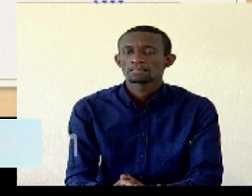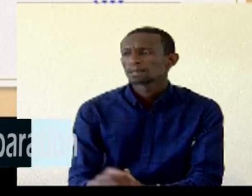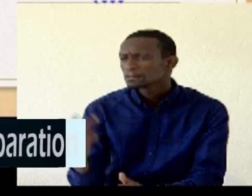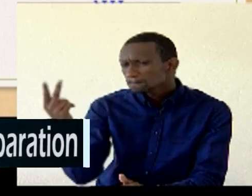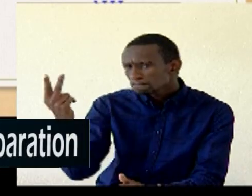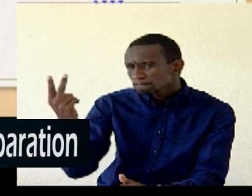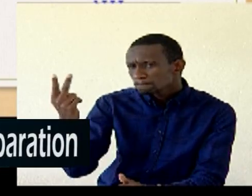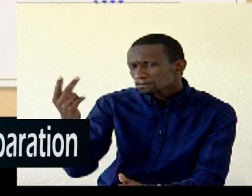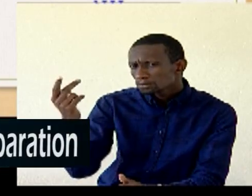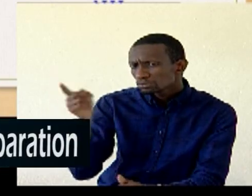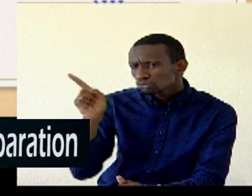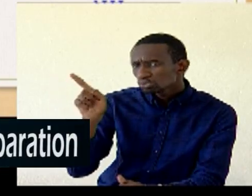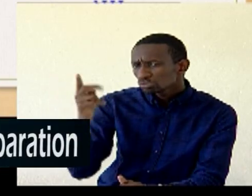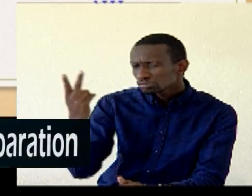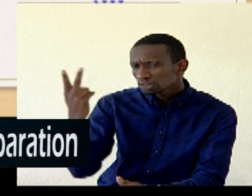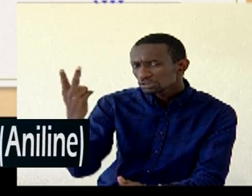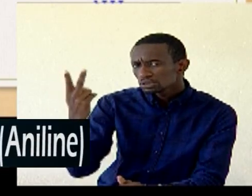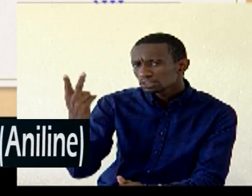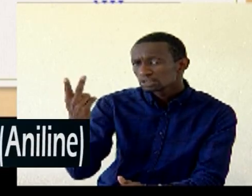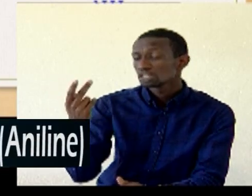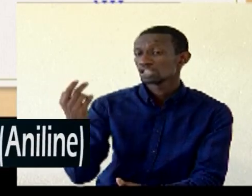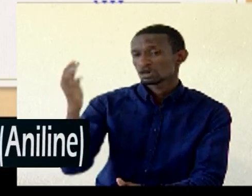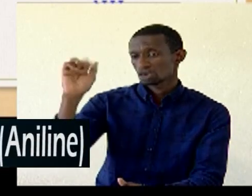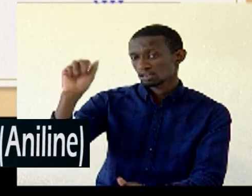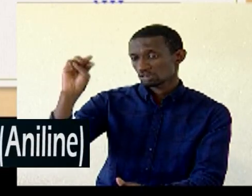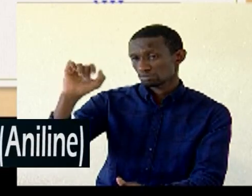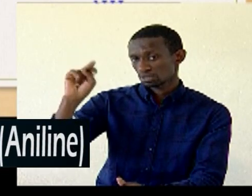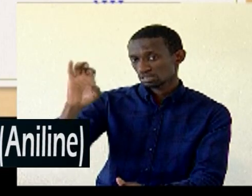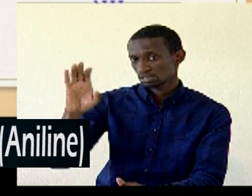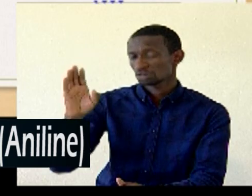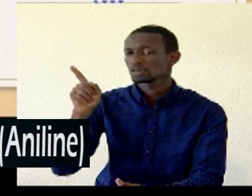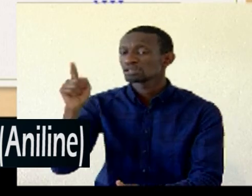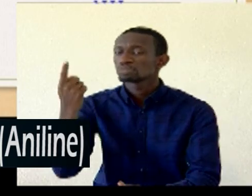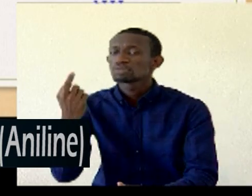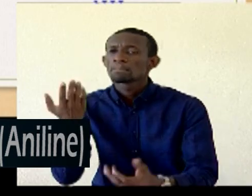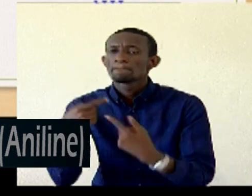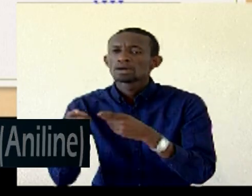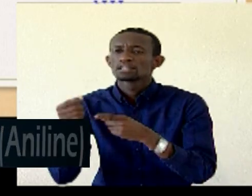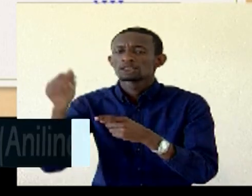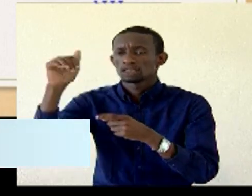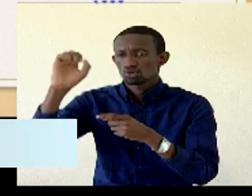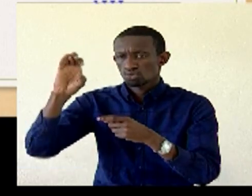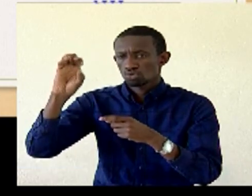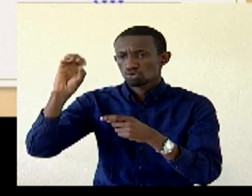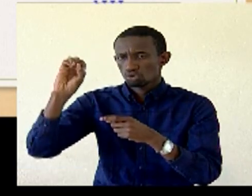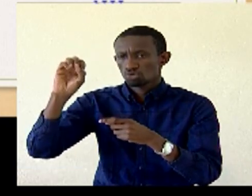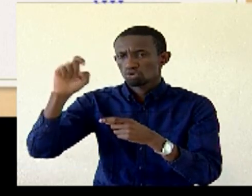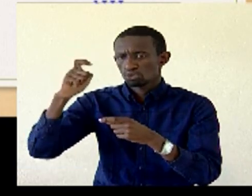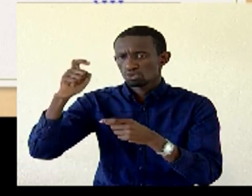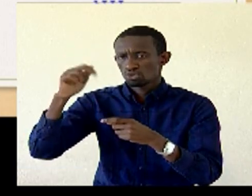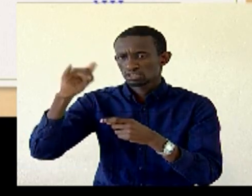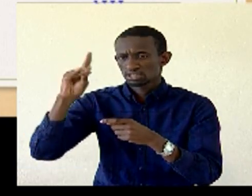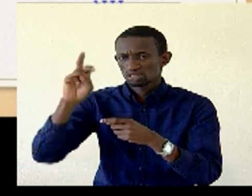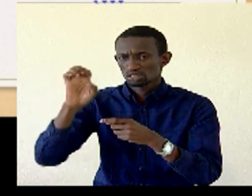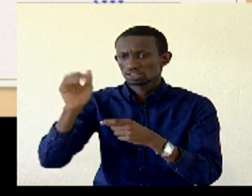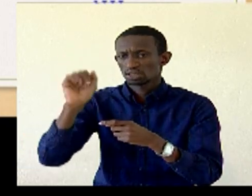this is an amine, but contains a carboxylic acid. This is an amine, but contains an OH, that is the phenol. So